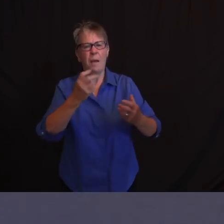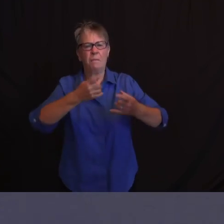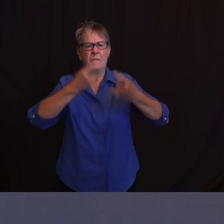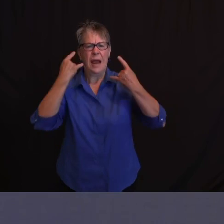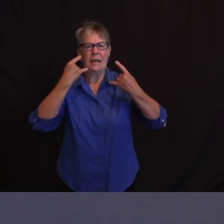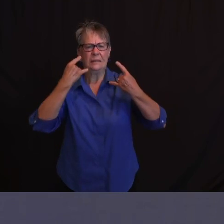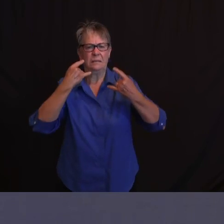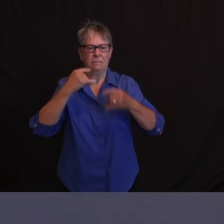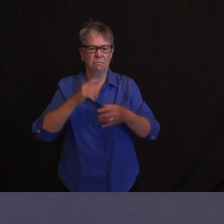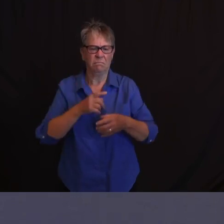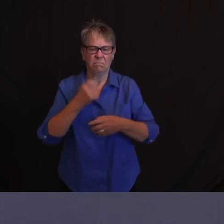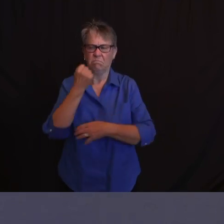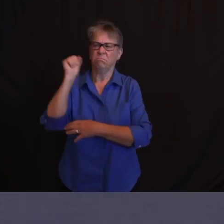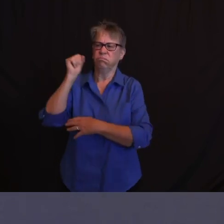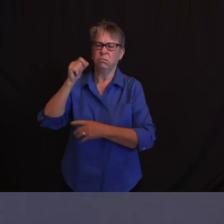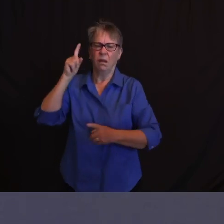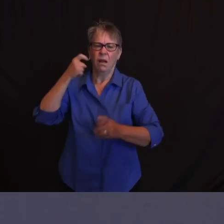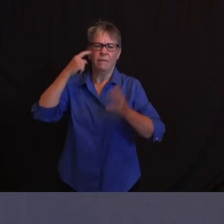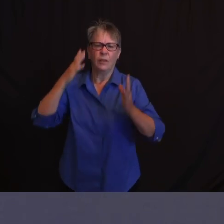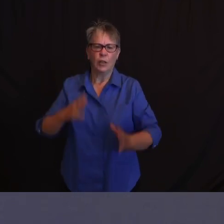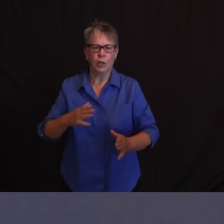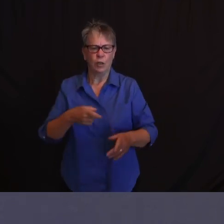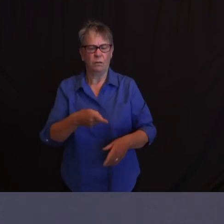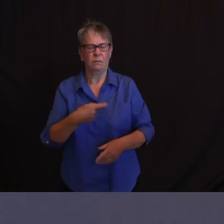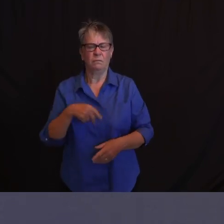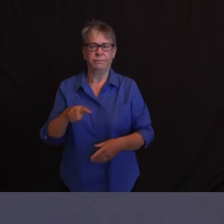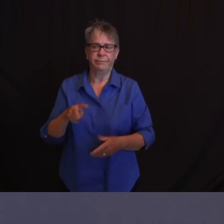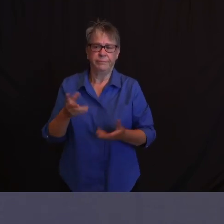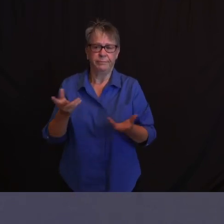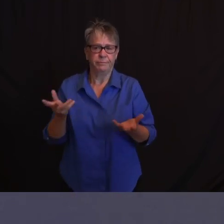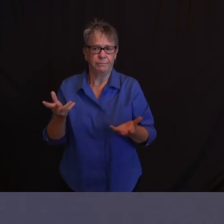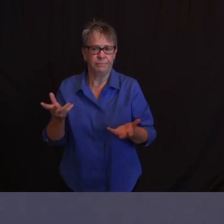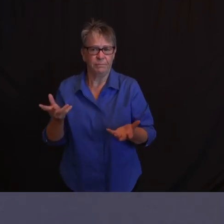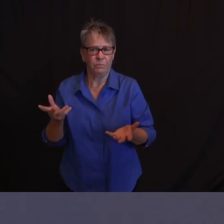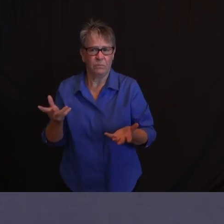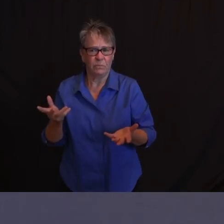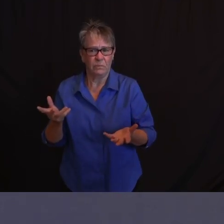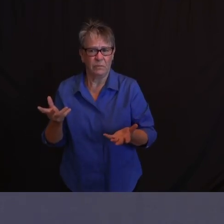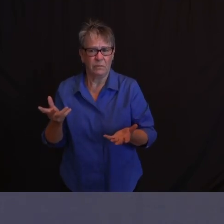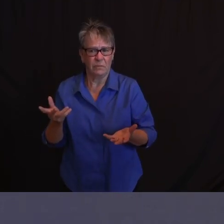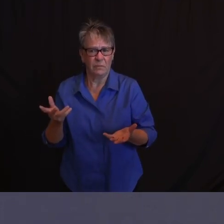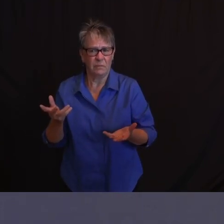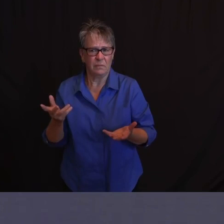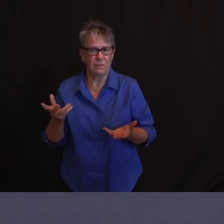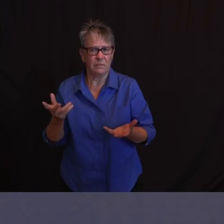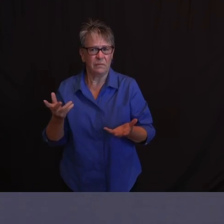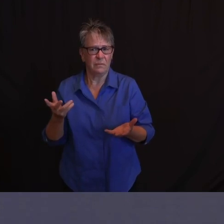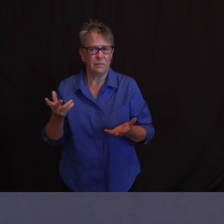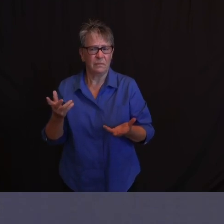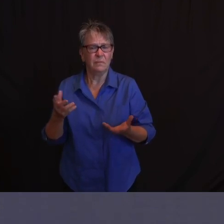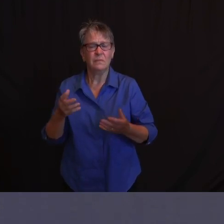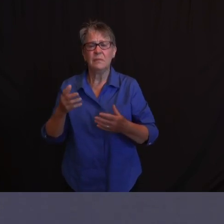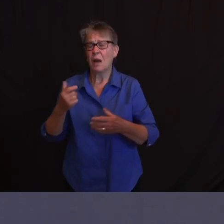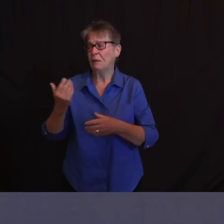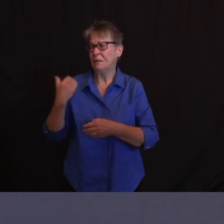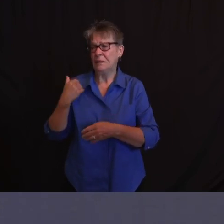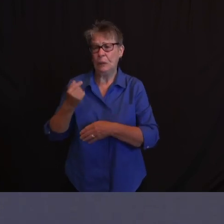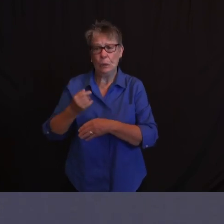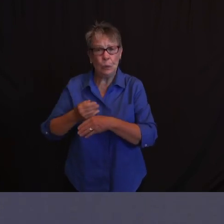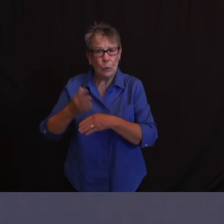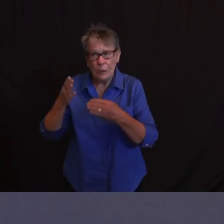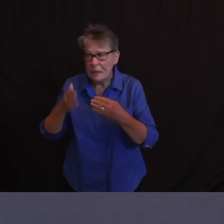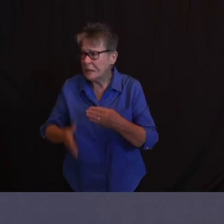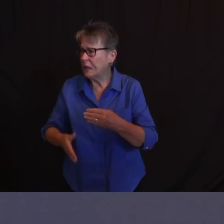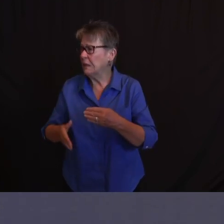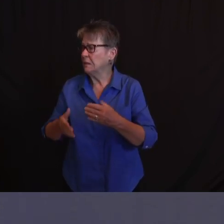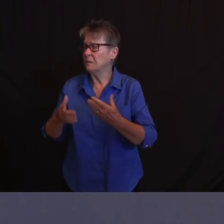beaches, all seriousness, both specific to this weekend and as a general matter, we've had